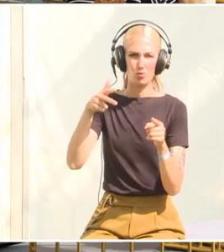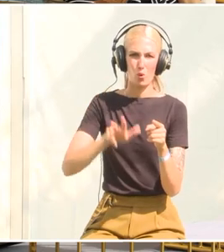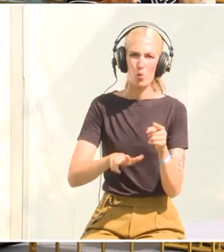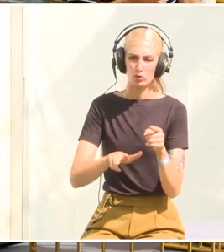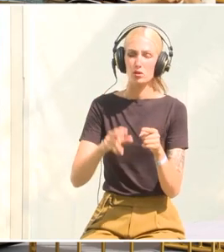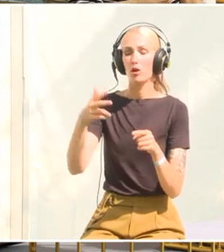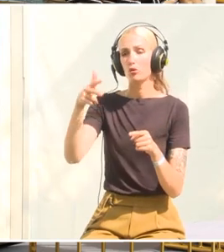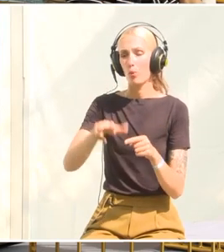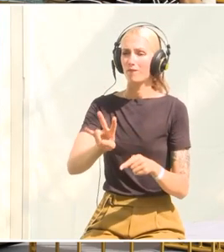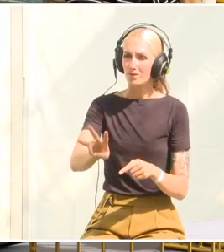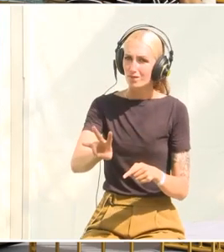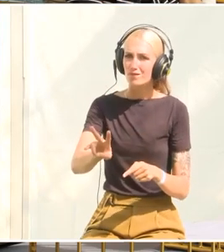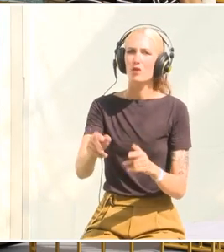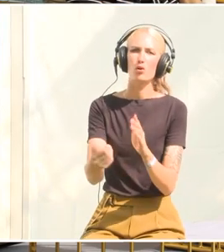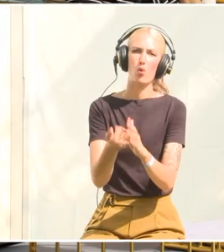the countries.